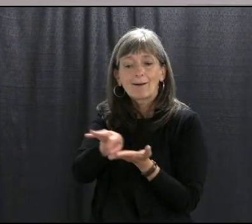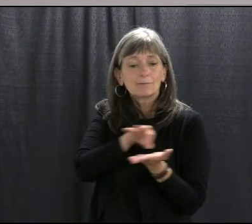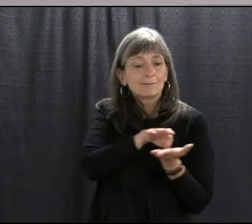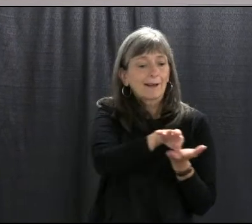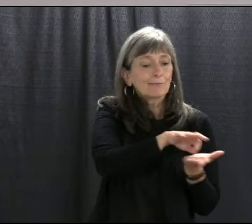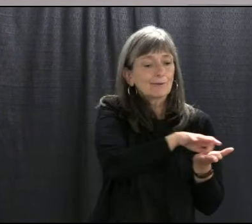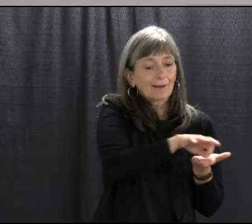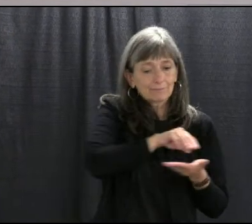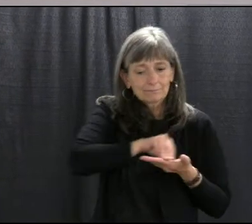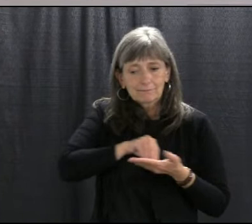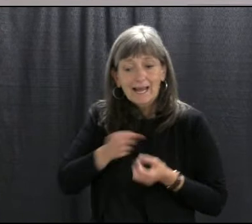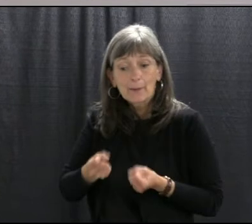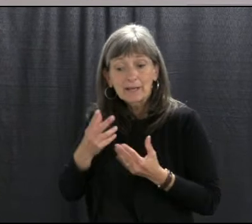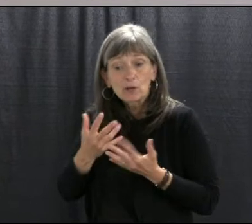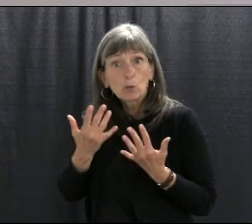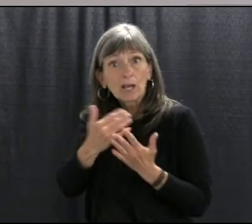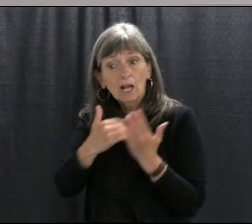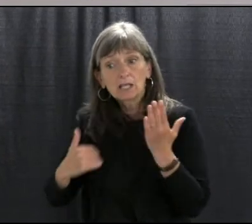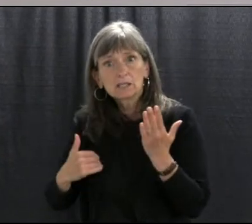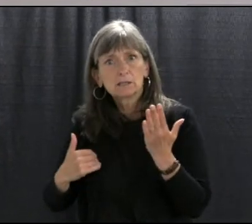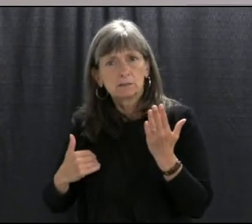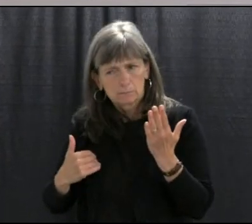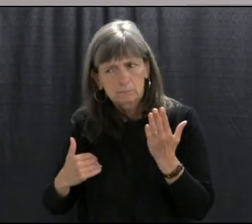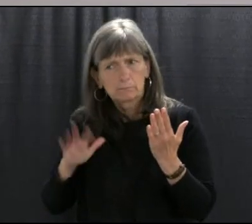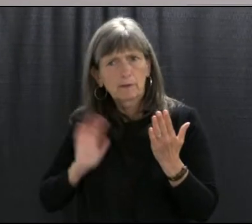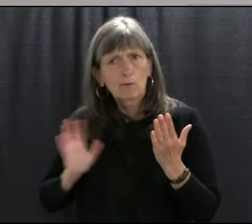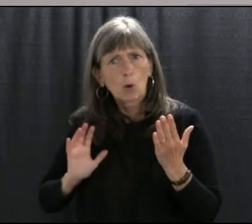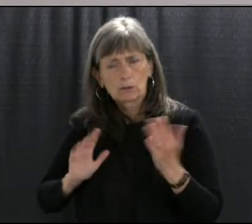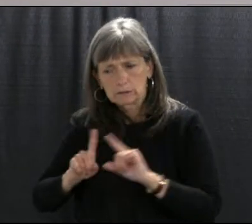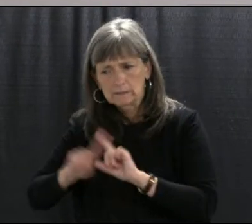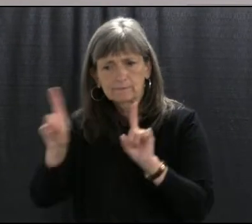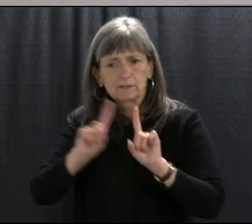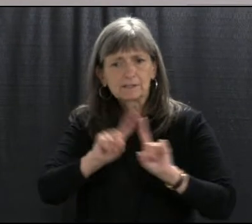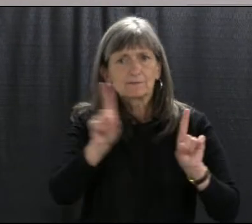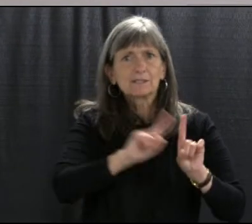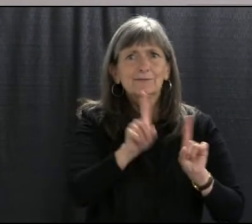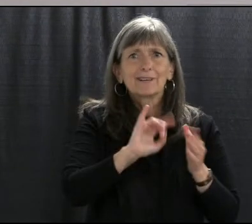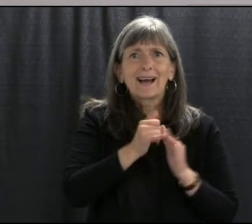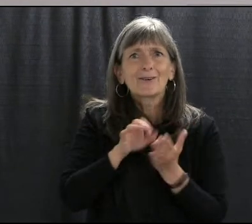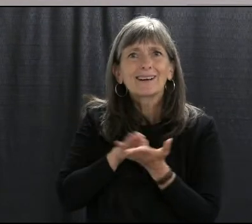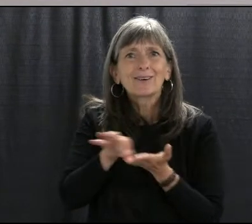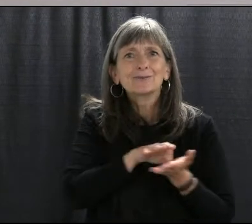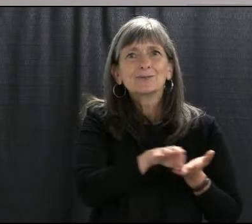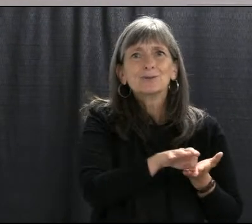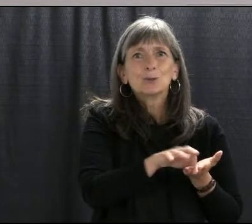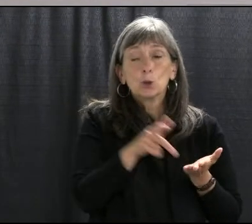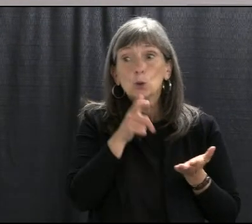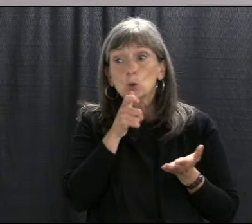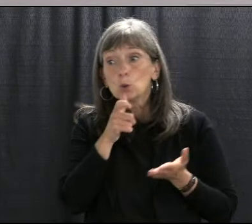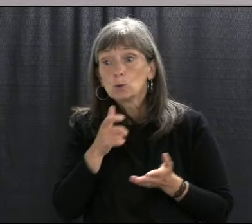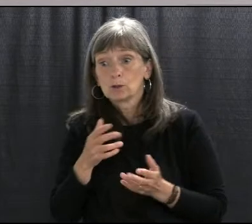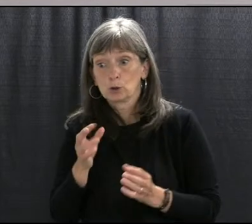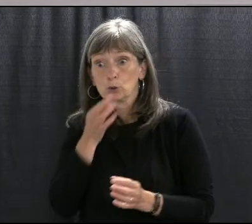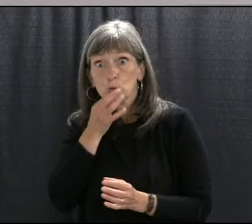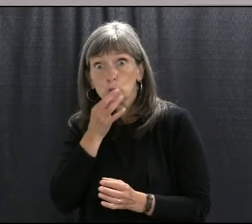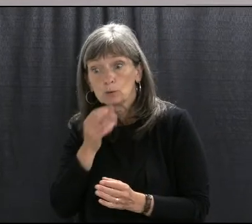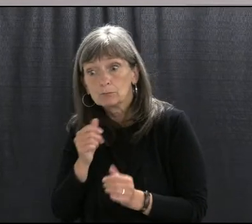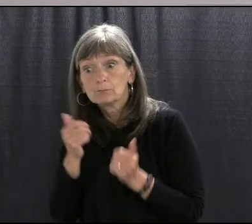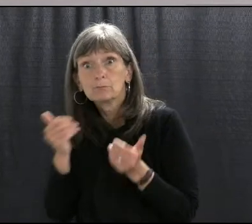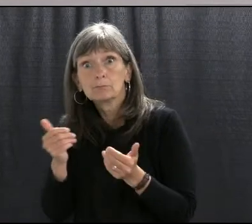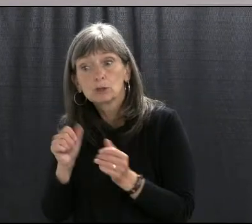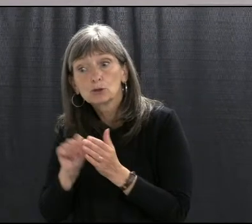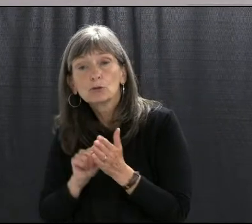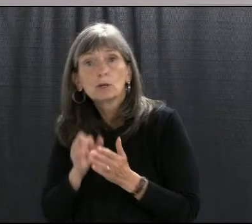and documenting how many are waiting and who's active on a list, who's inactive on a list, all those sorts of pieces to